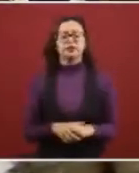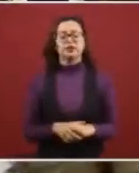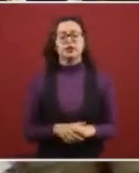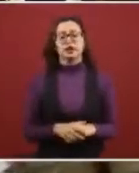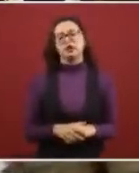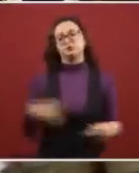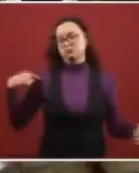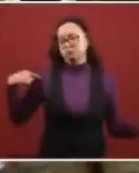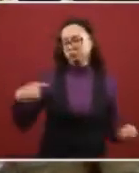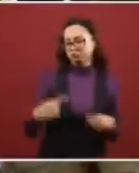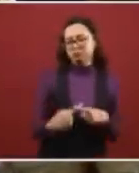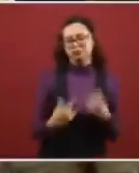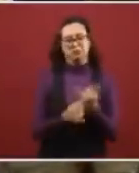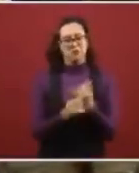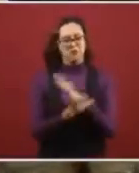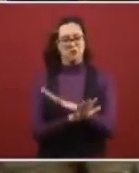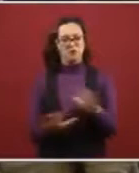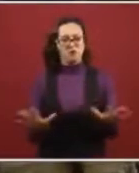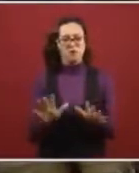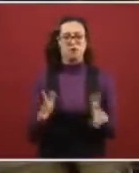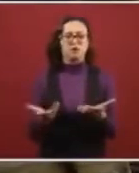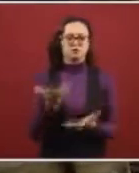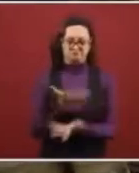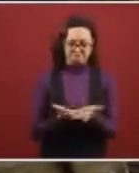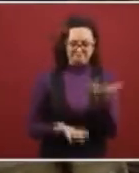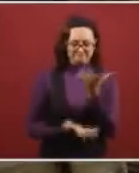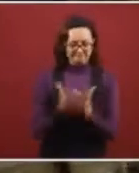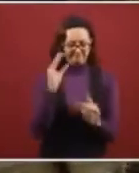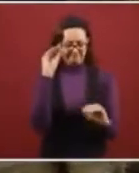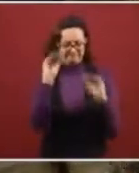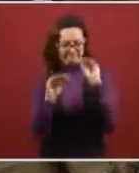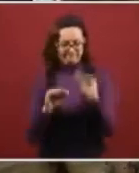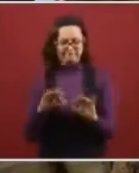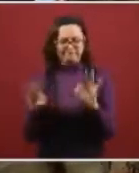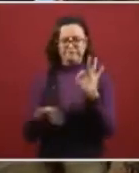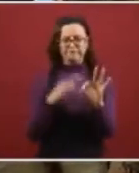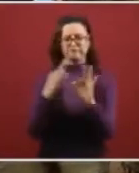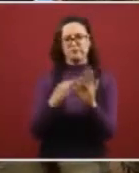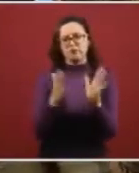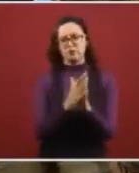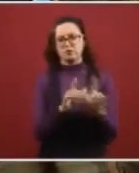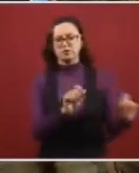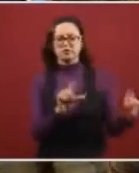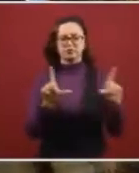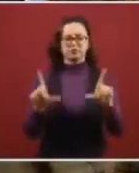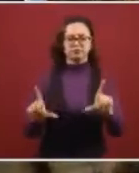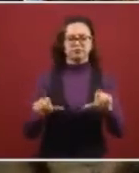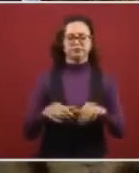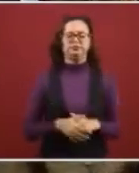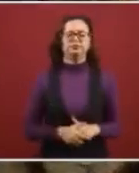we're going to be giving you the information regarding this program, which is being concluded.